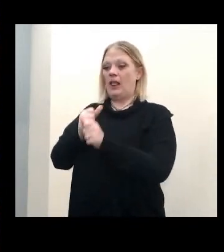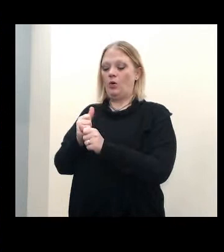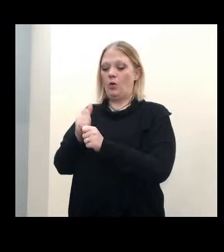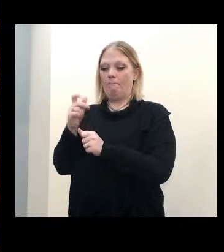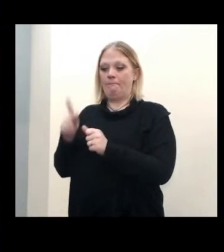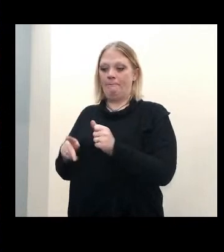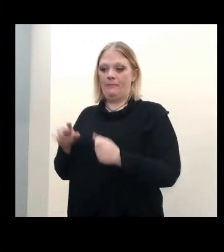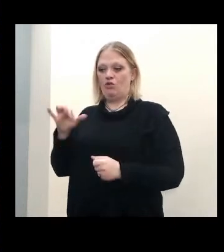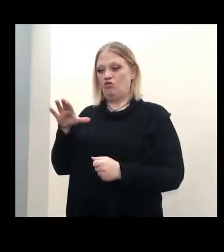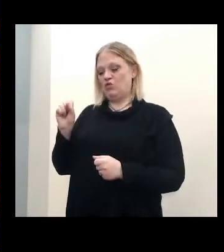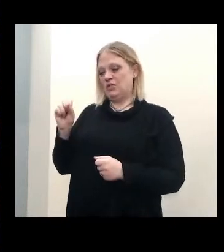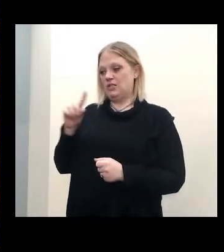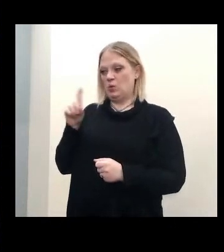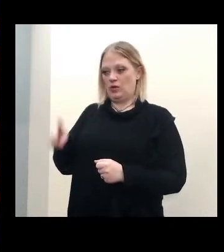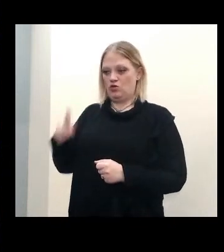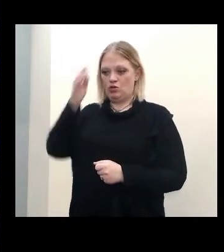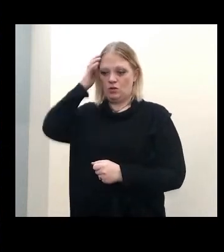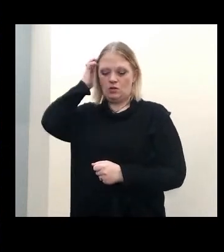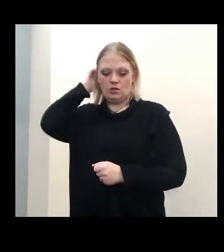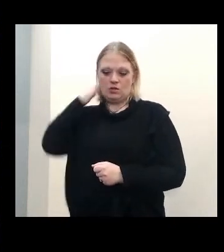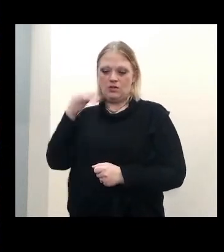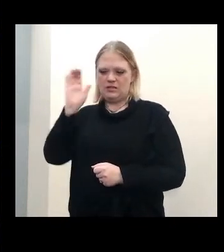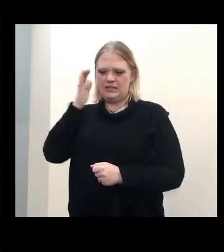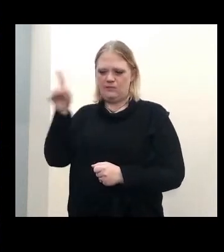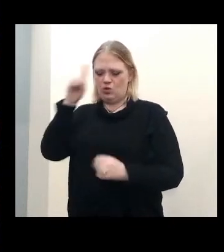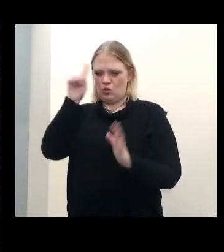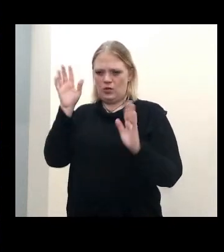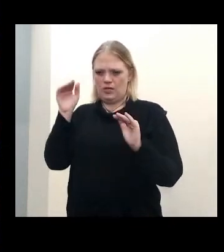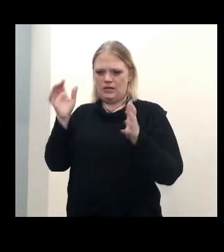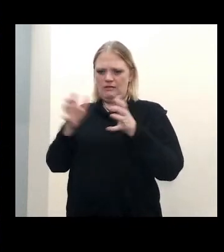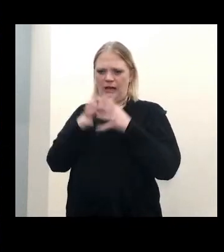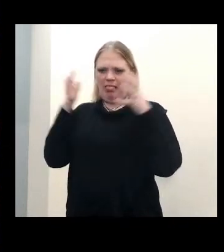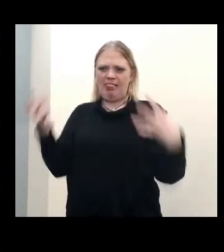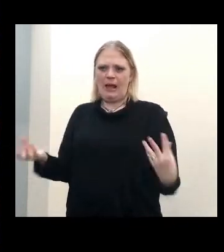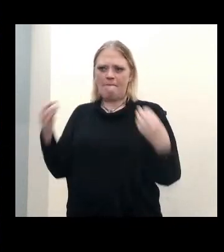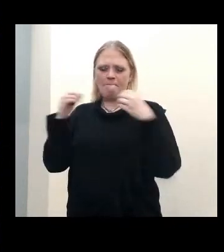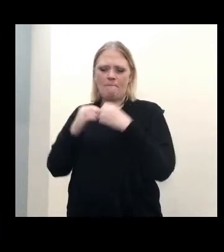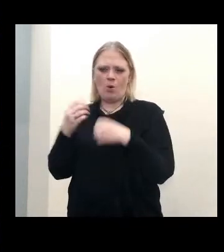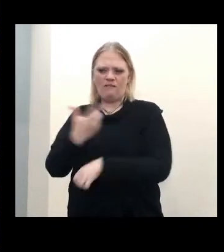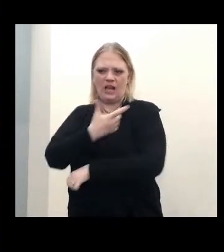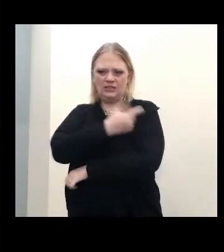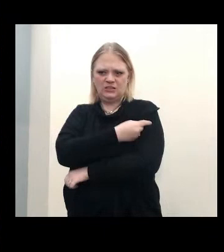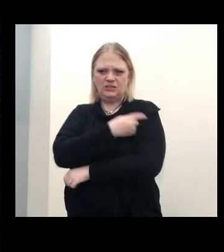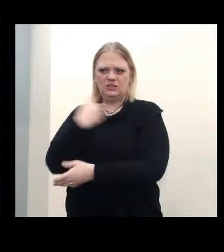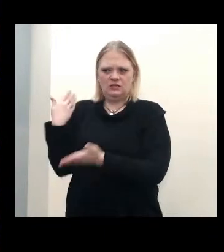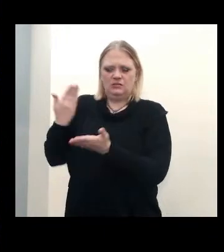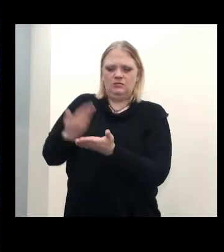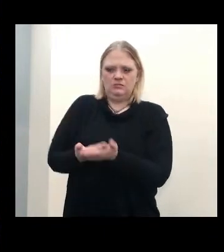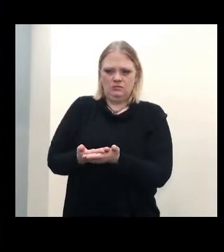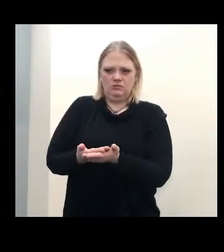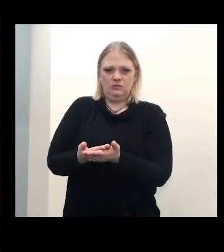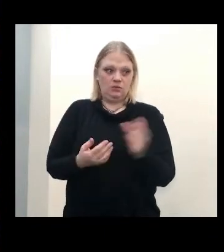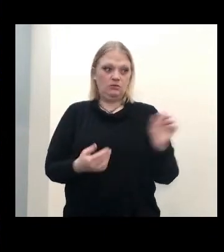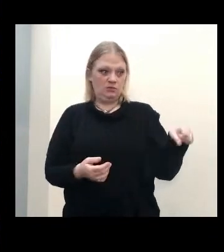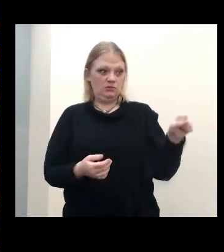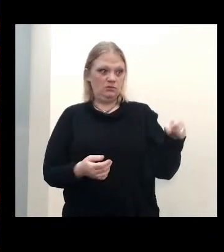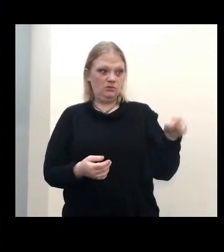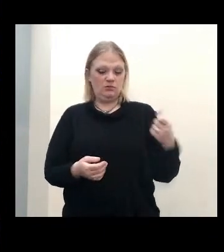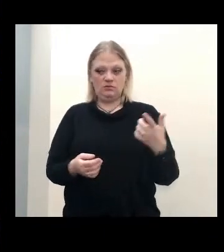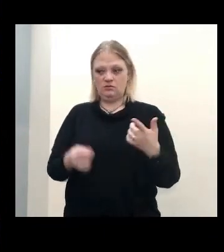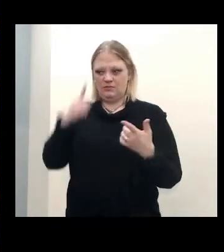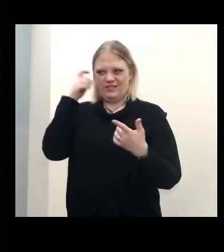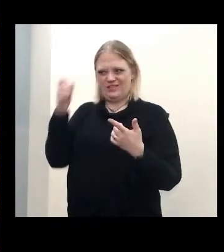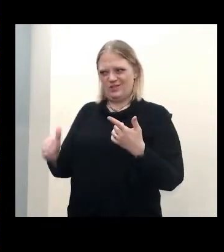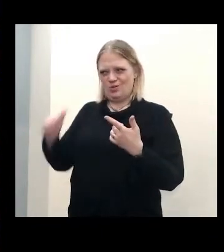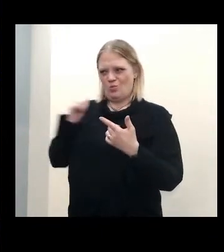question, it would seem to me that you were anticipating a lot more vaccine coming, because you wouldn't even